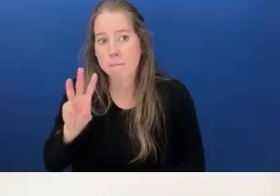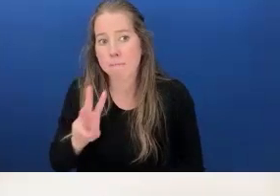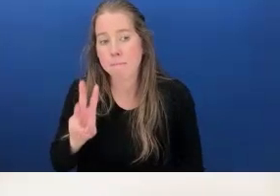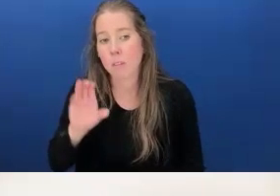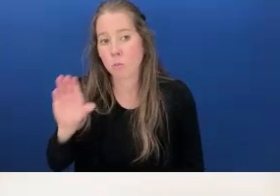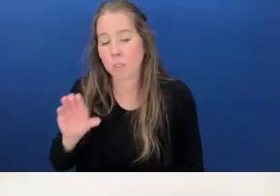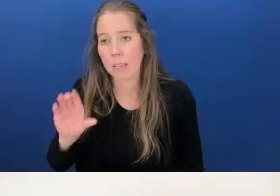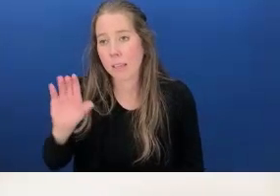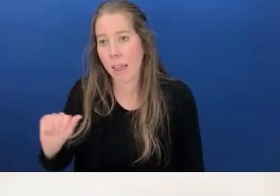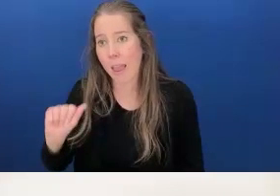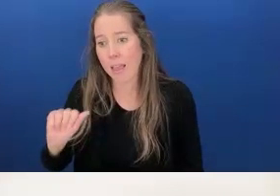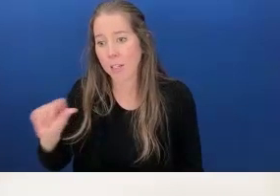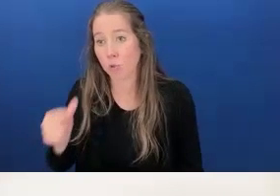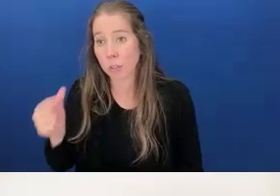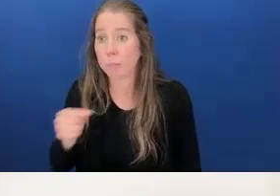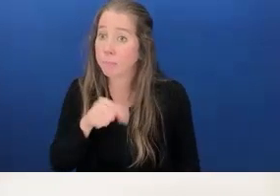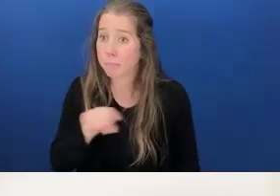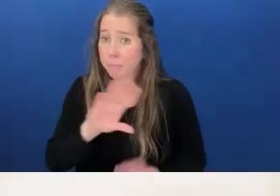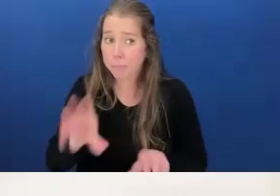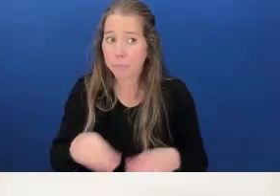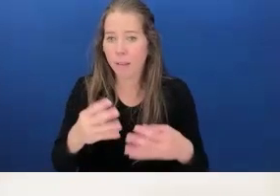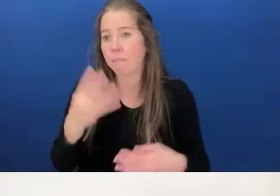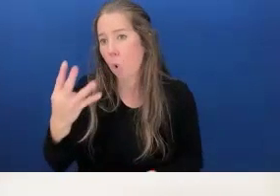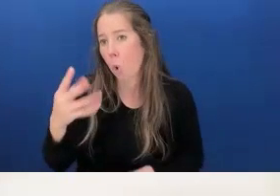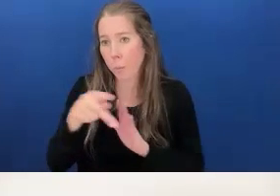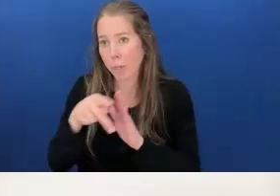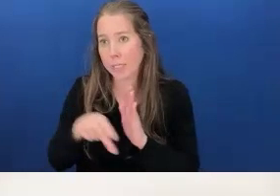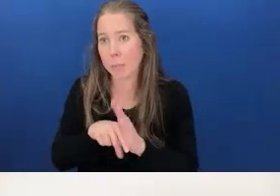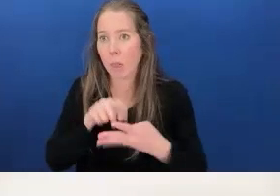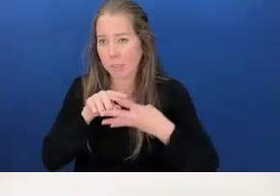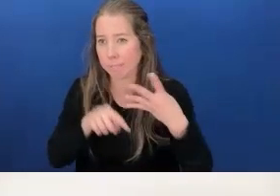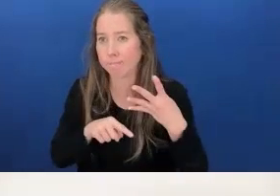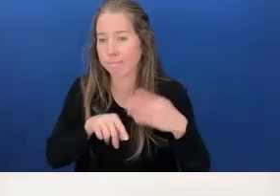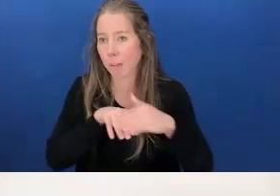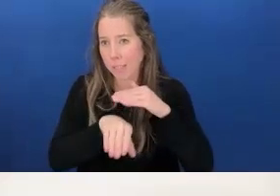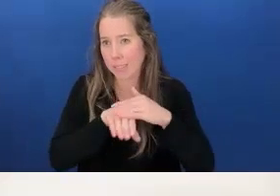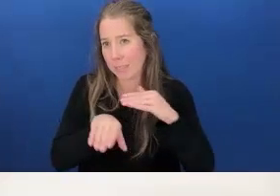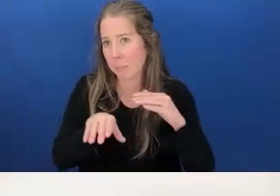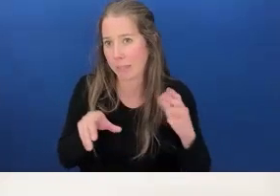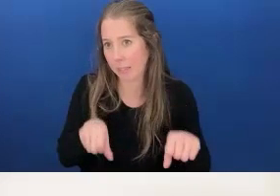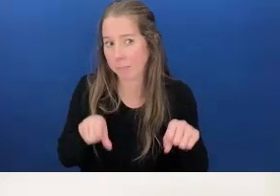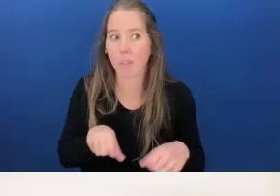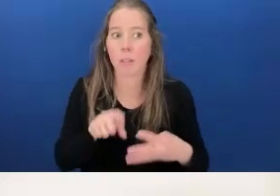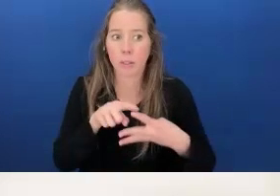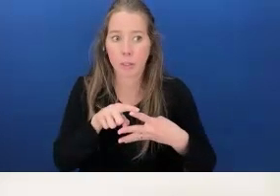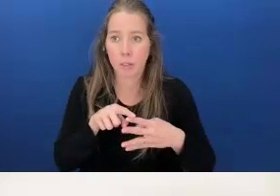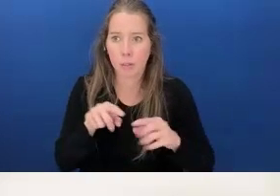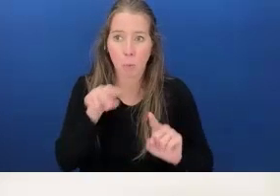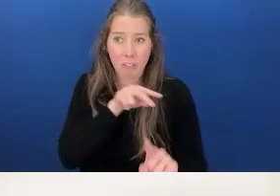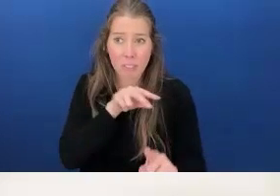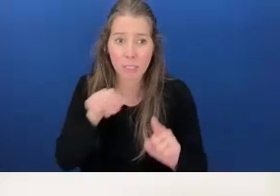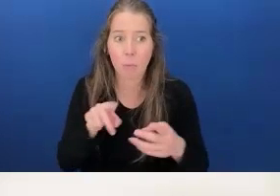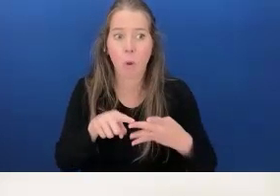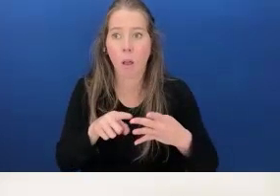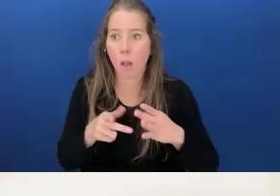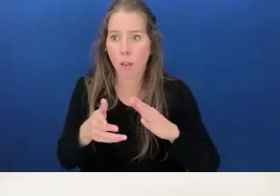WCAG, they provide 4 principles of accessibility. So perceivable,